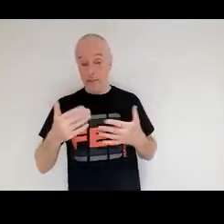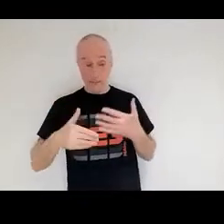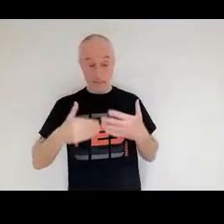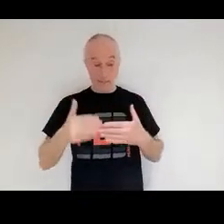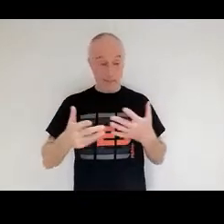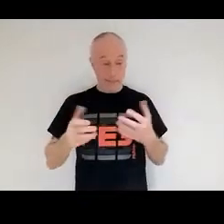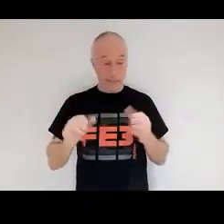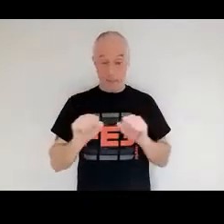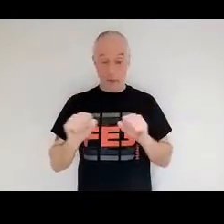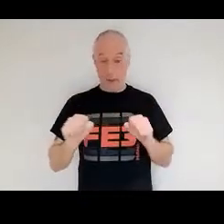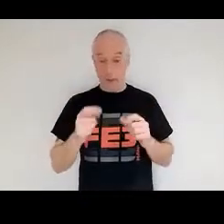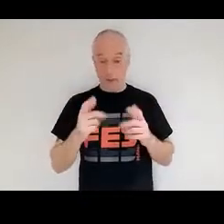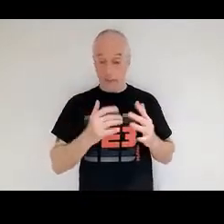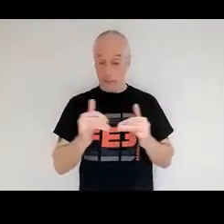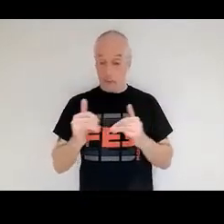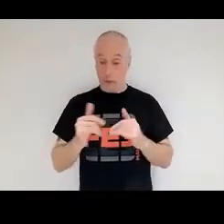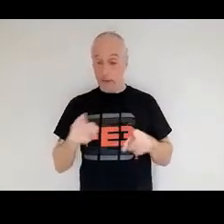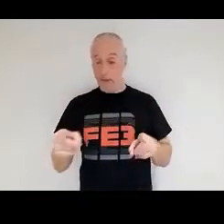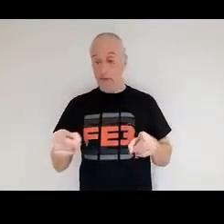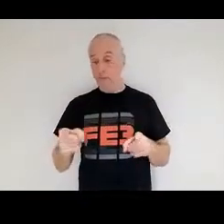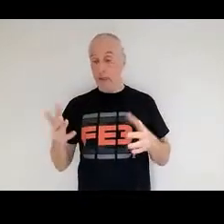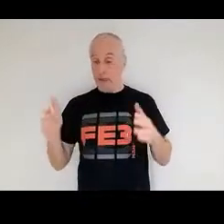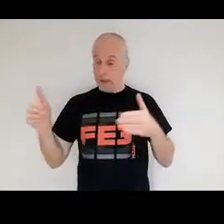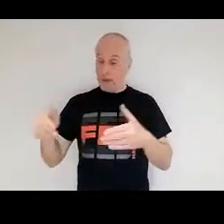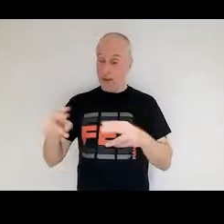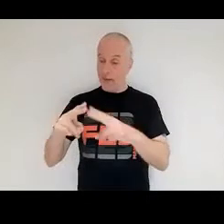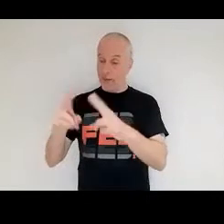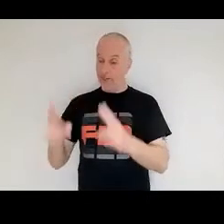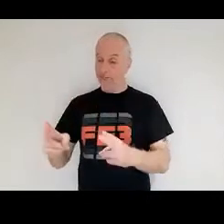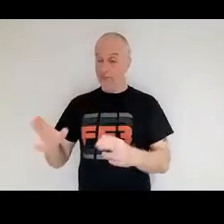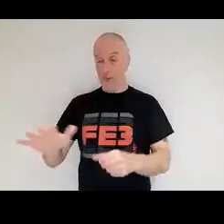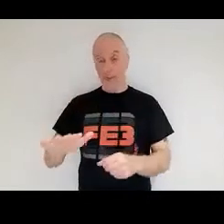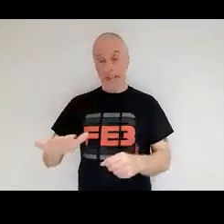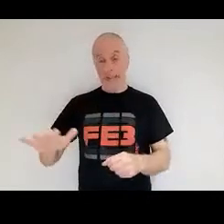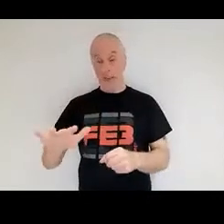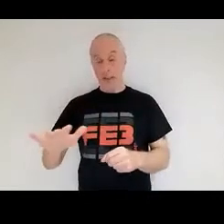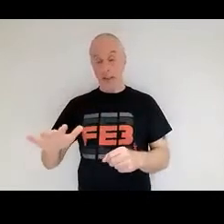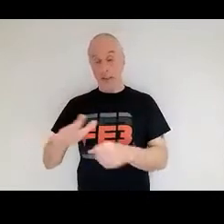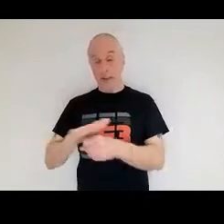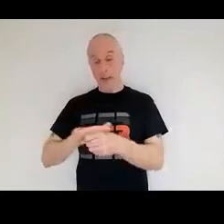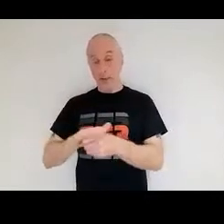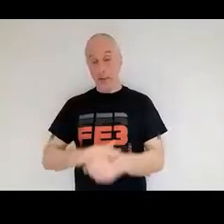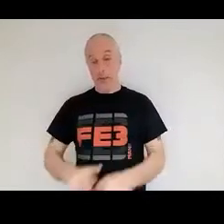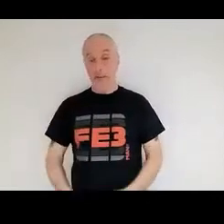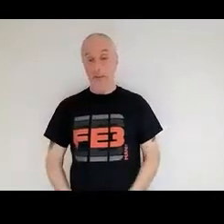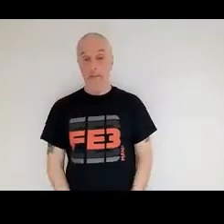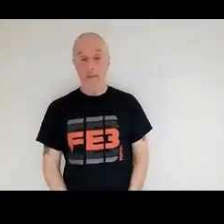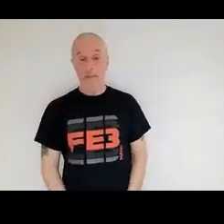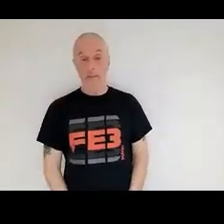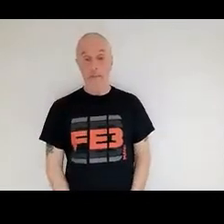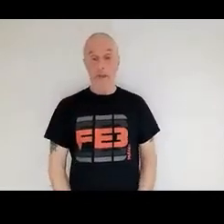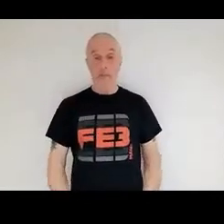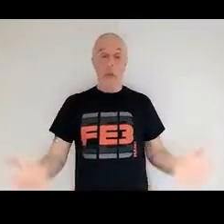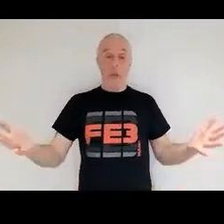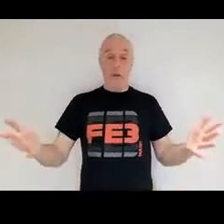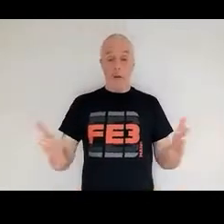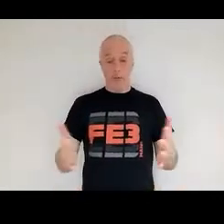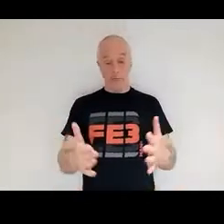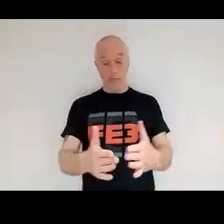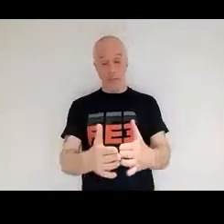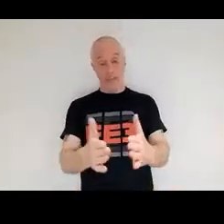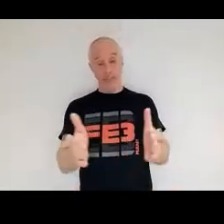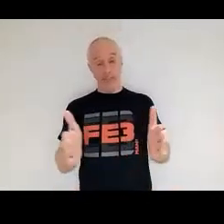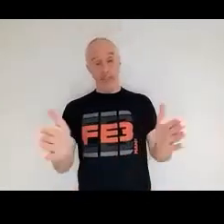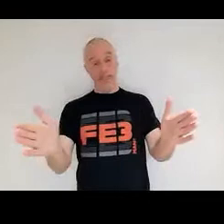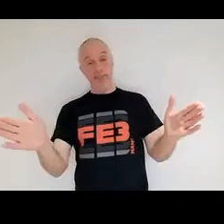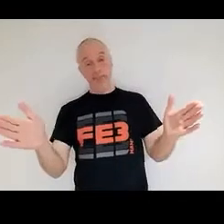the trials it hasn't been necessary. But clearly, as our gaze opens up and we are looking to make a much